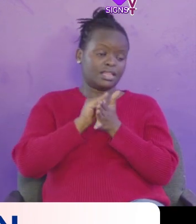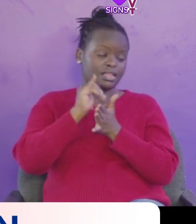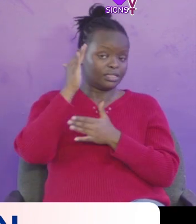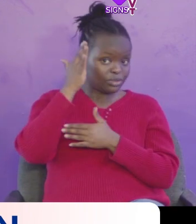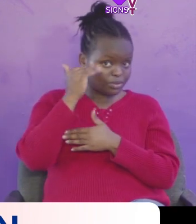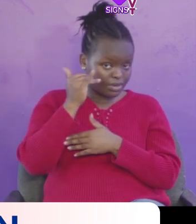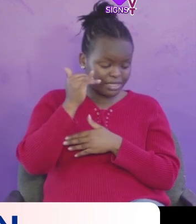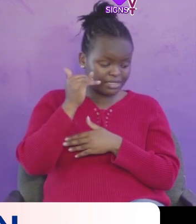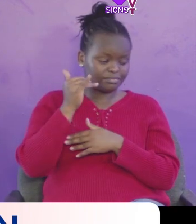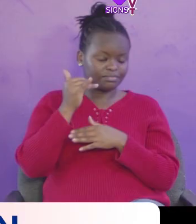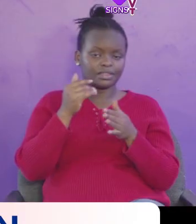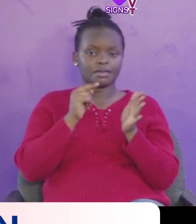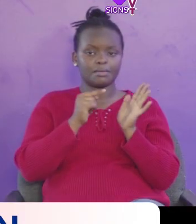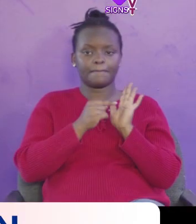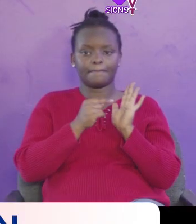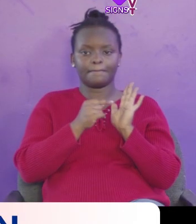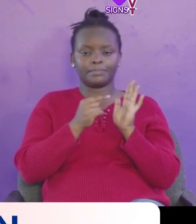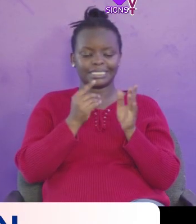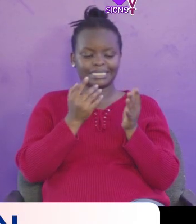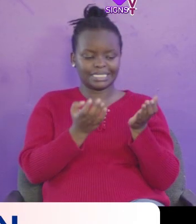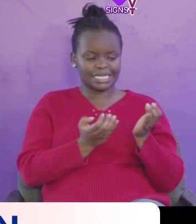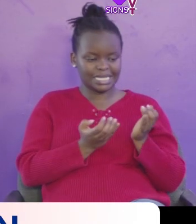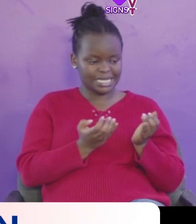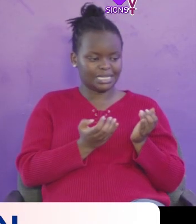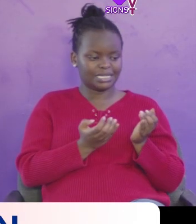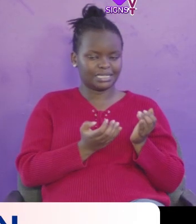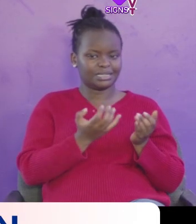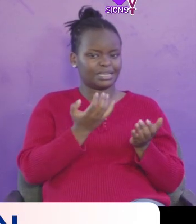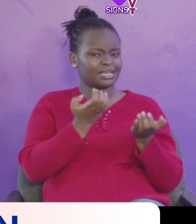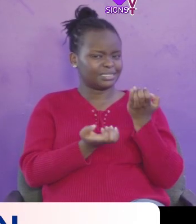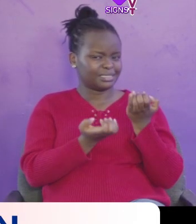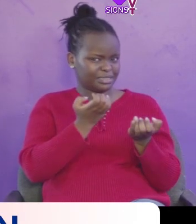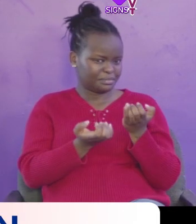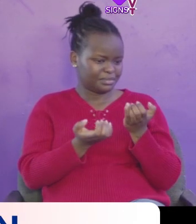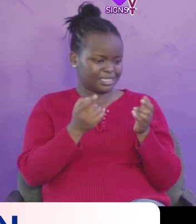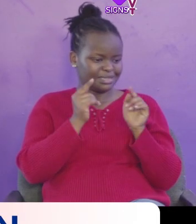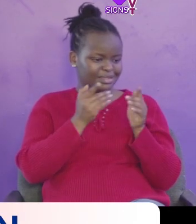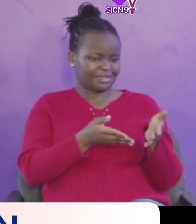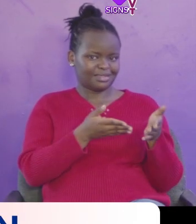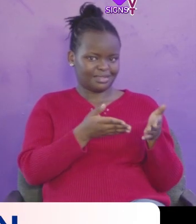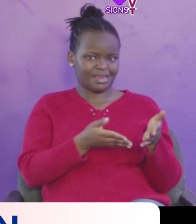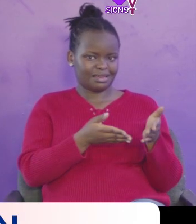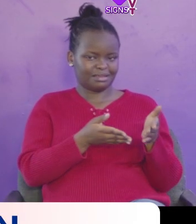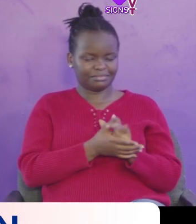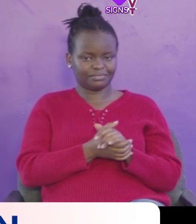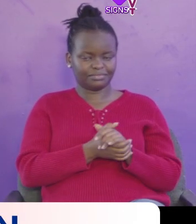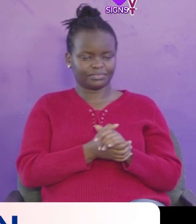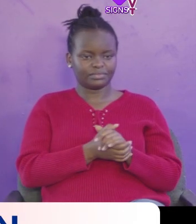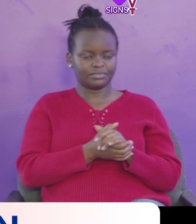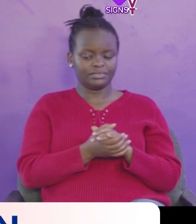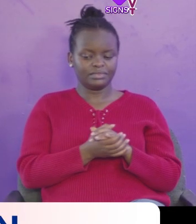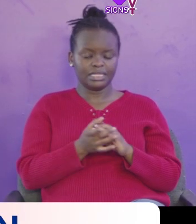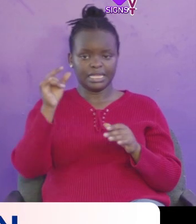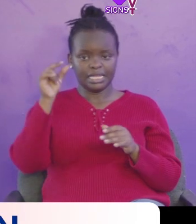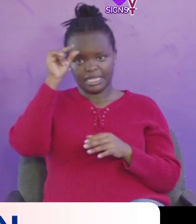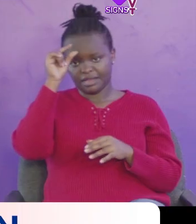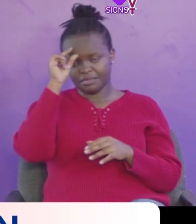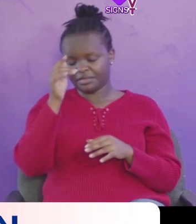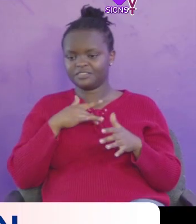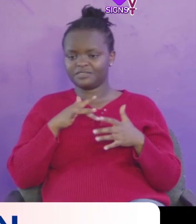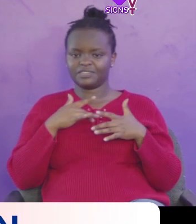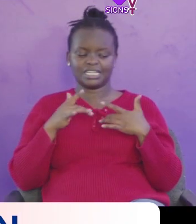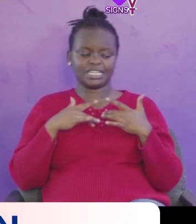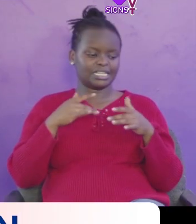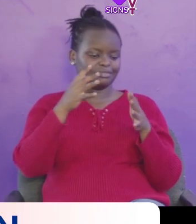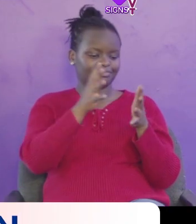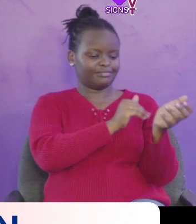where the point of need assessment comes. That before if the government feels like kutubomolea ndio the only